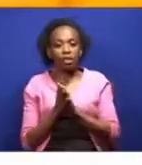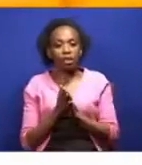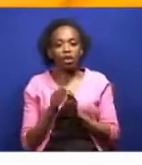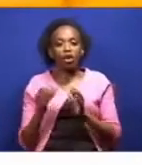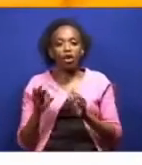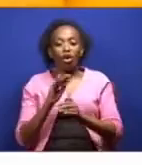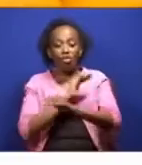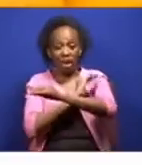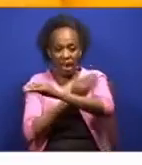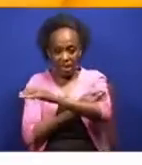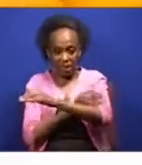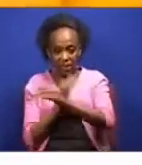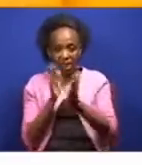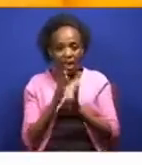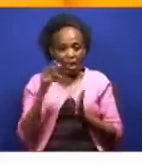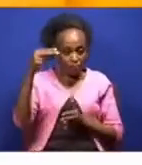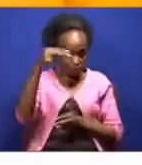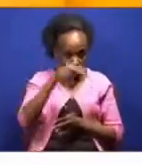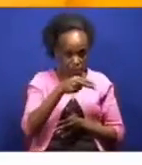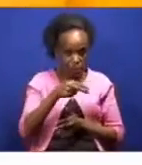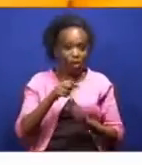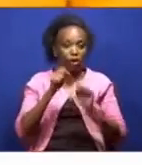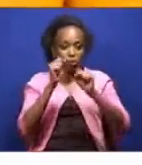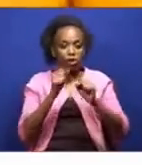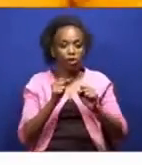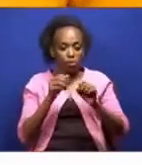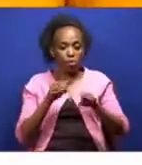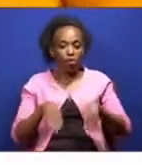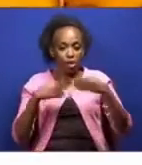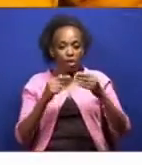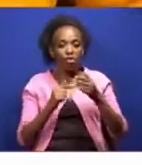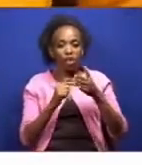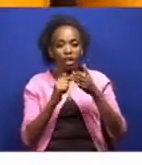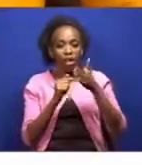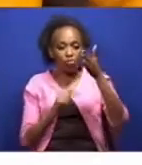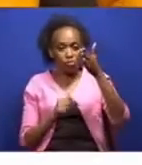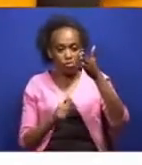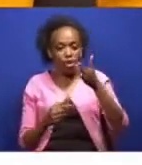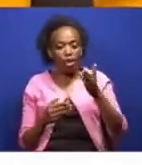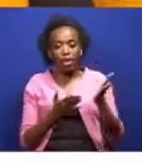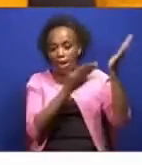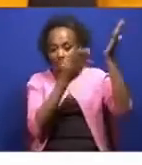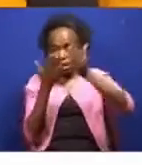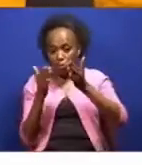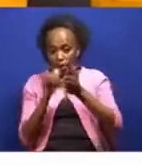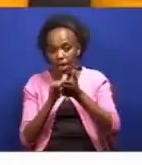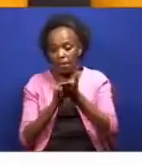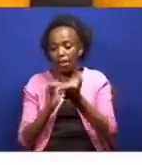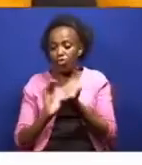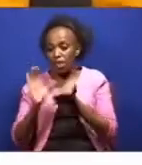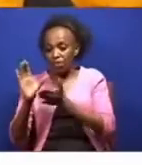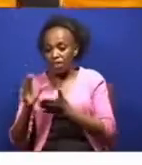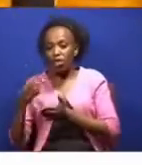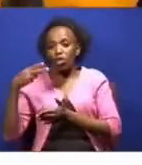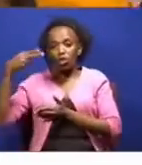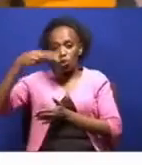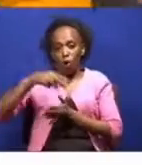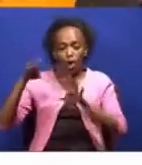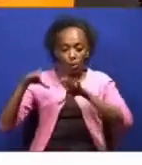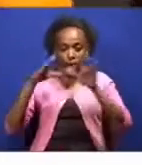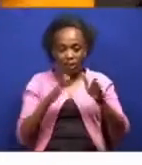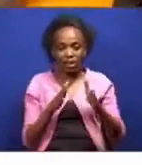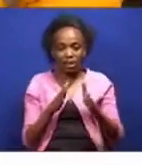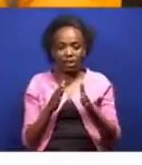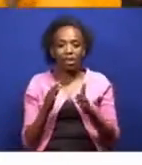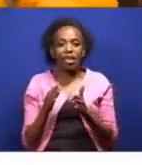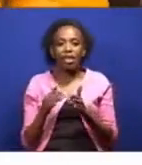of Energy and Petroleum list the import quotas that have been allocated to oil marketers over the last